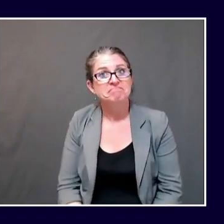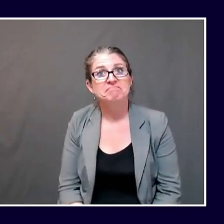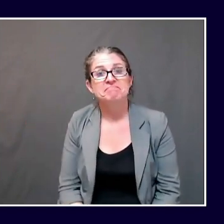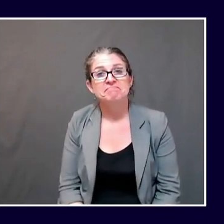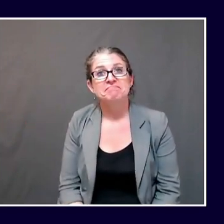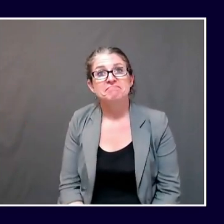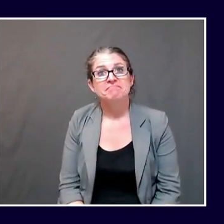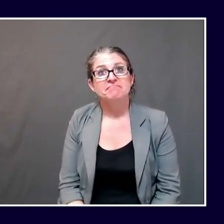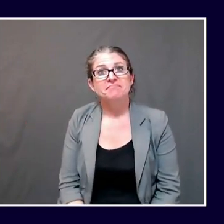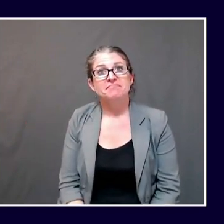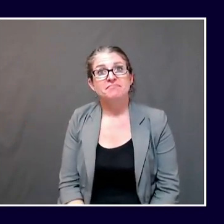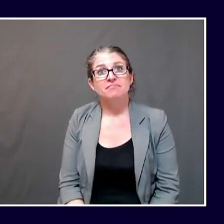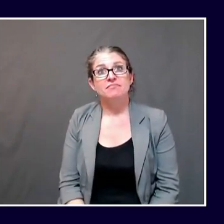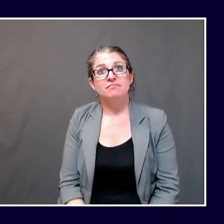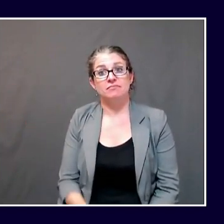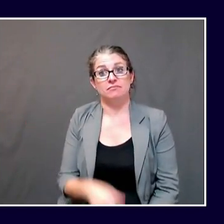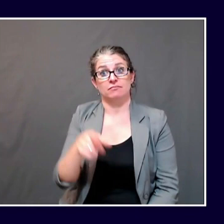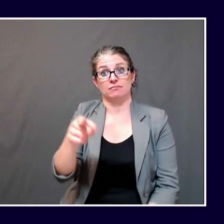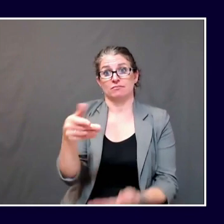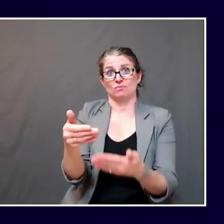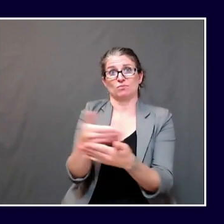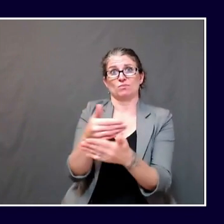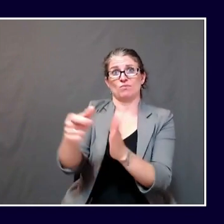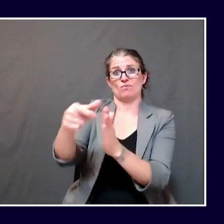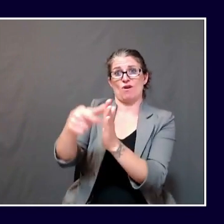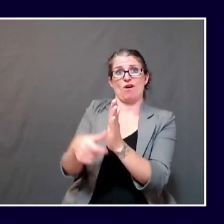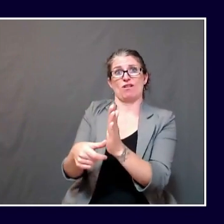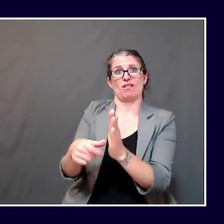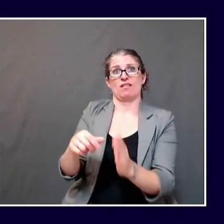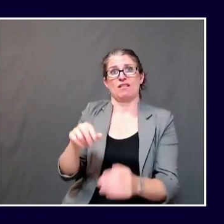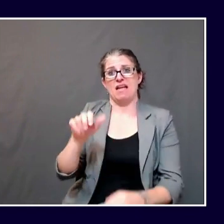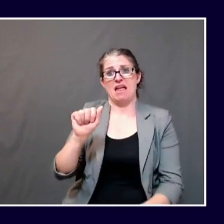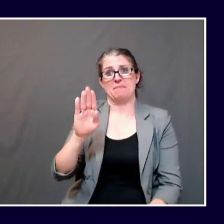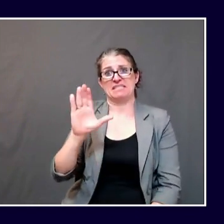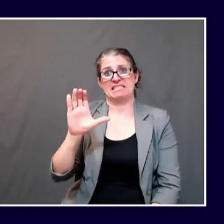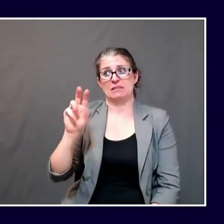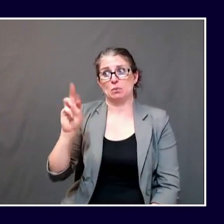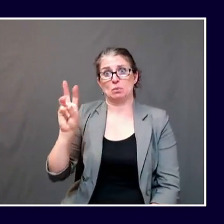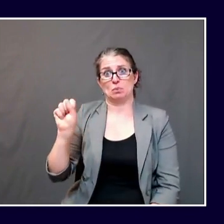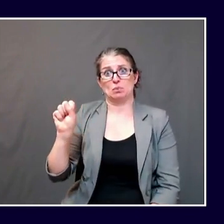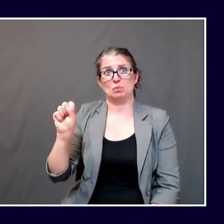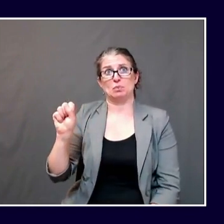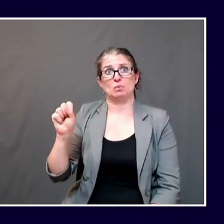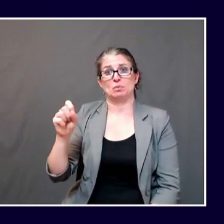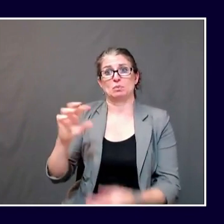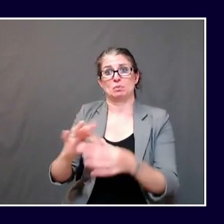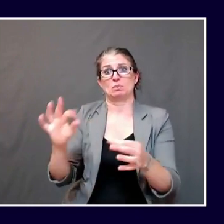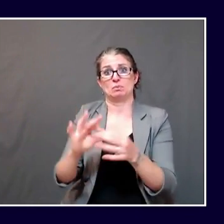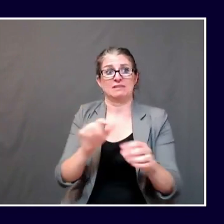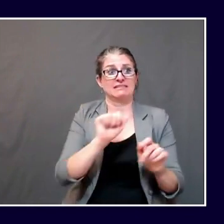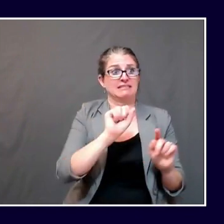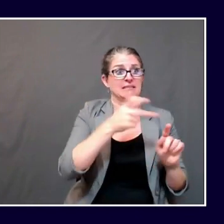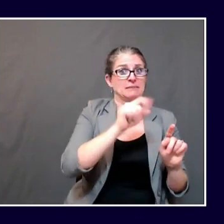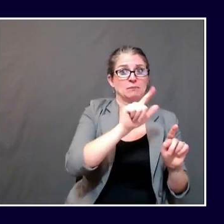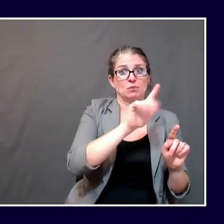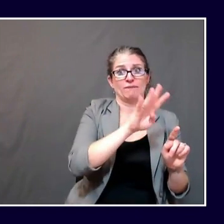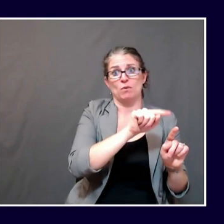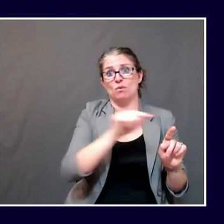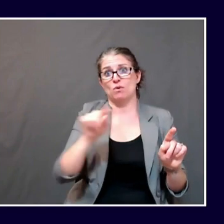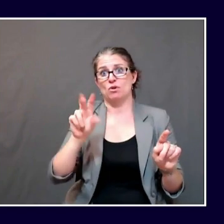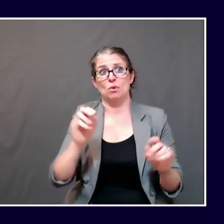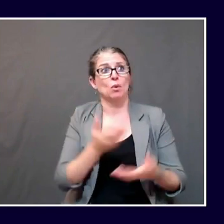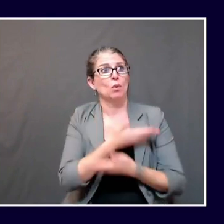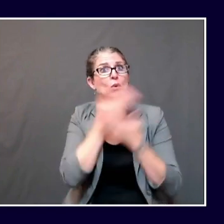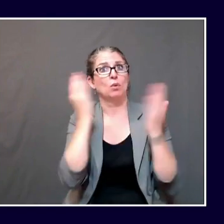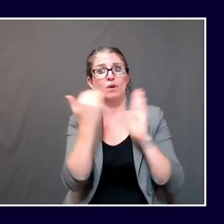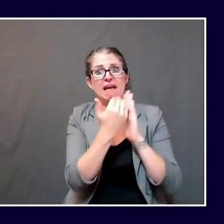we analyze questions in Maine is that we go to the literature itself, and when we've got questions on that, we just pick up the phone and go straight